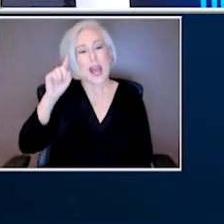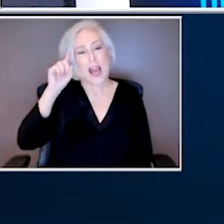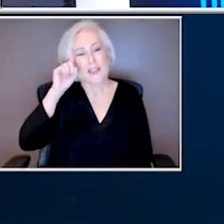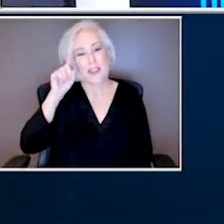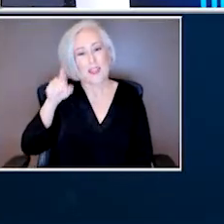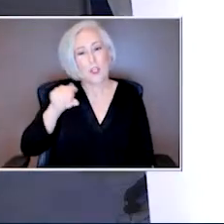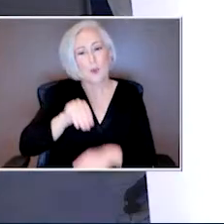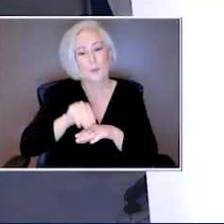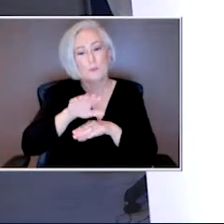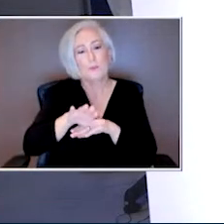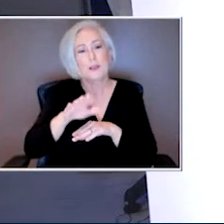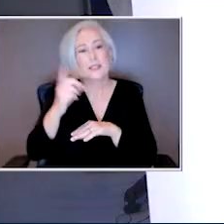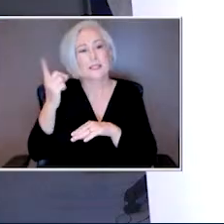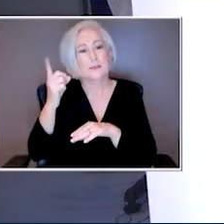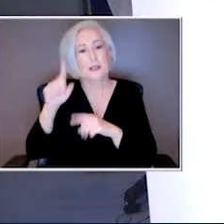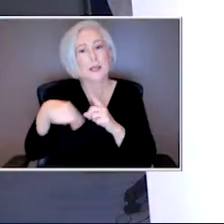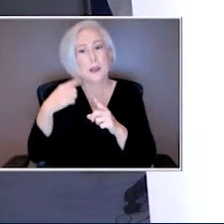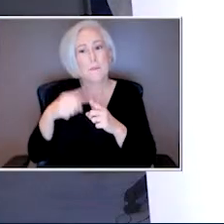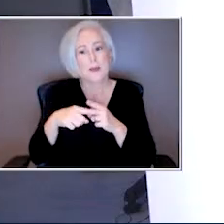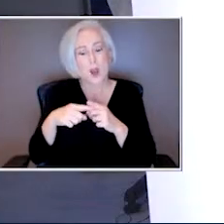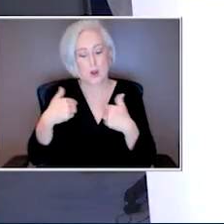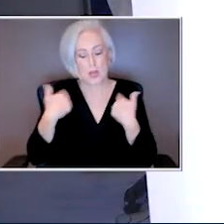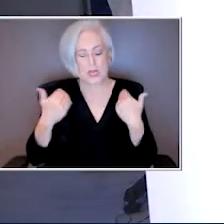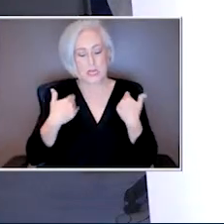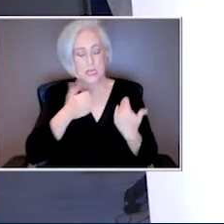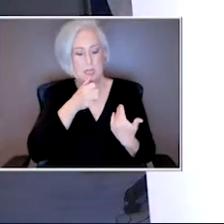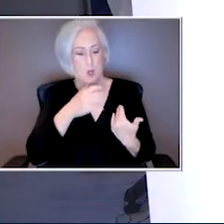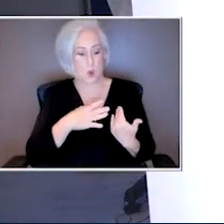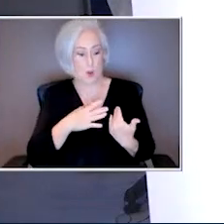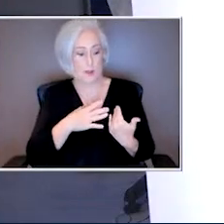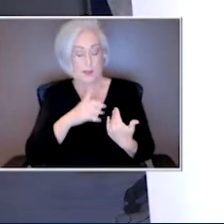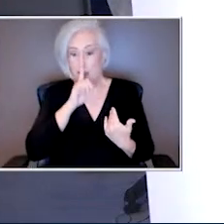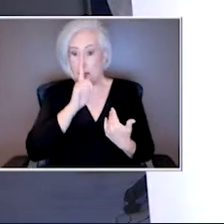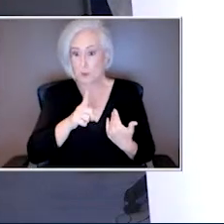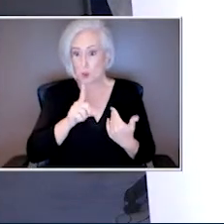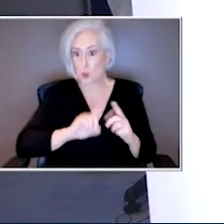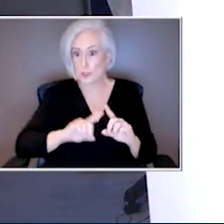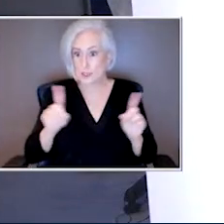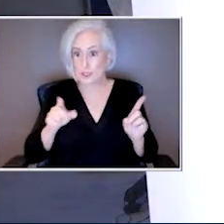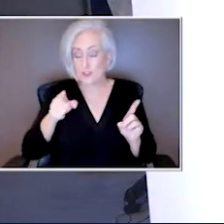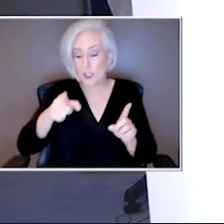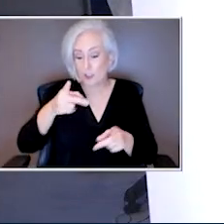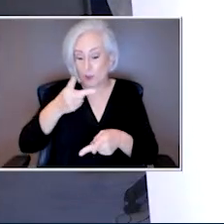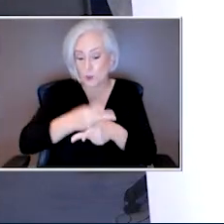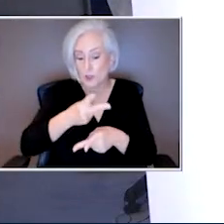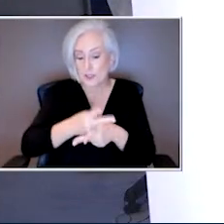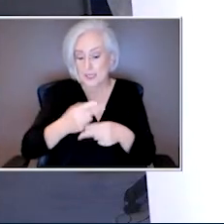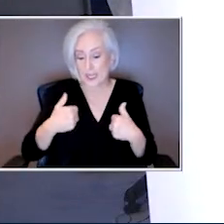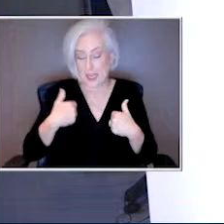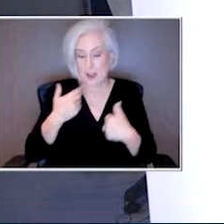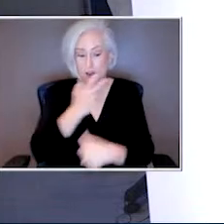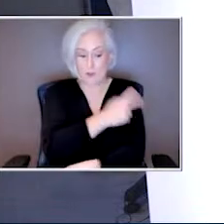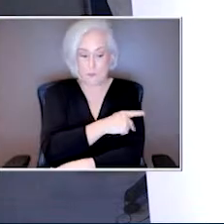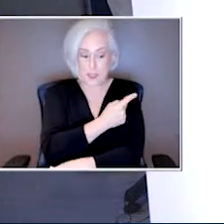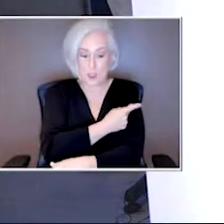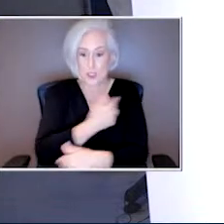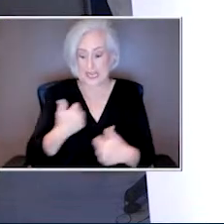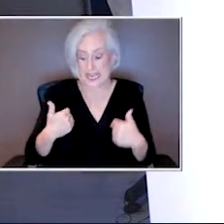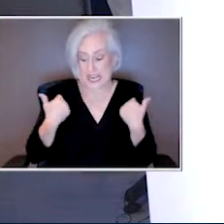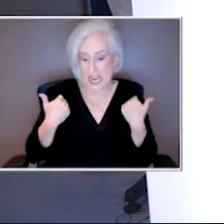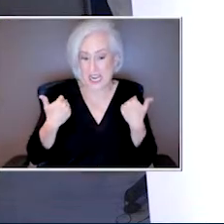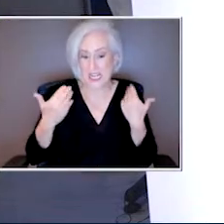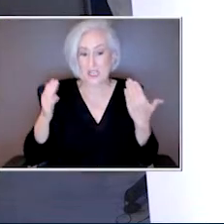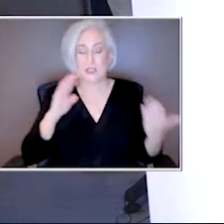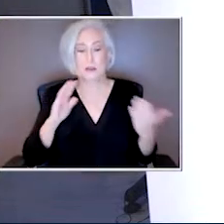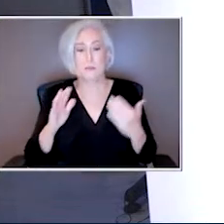about younger women. I'm sure it's different when you're treating a patient who is younger than than when you're treating a patient who may be in their